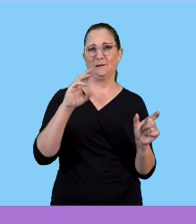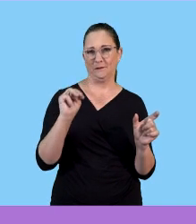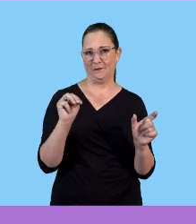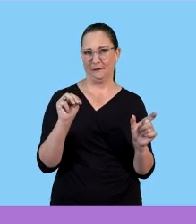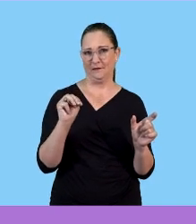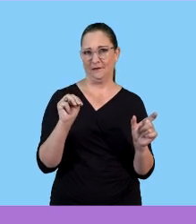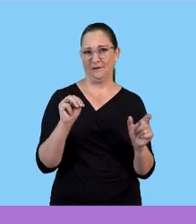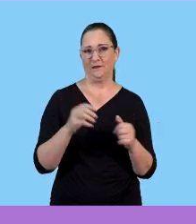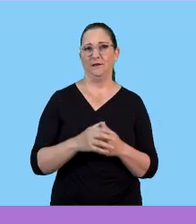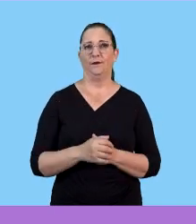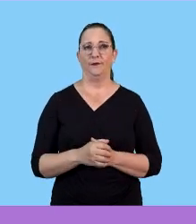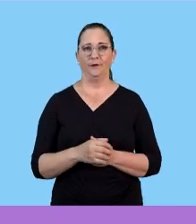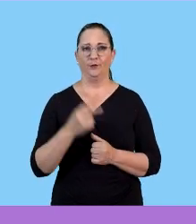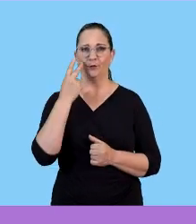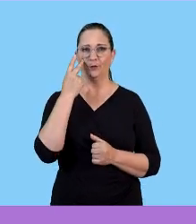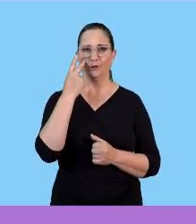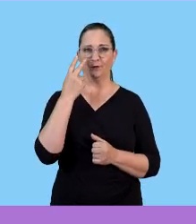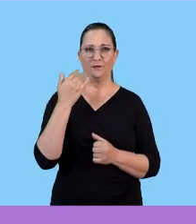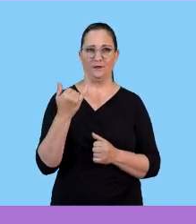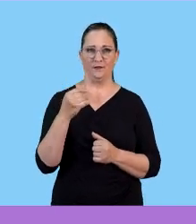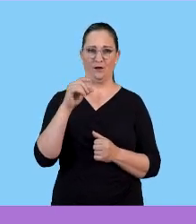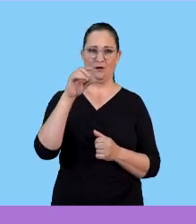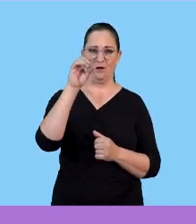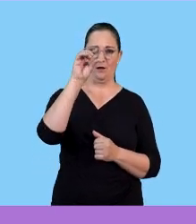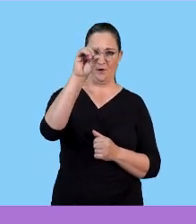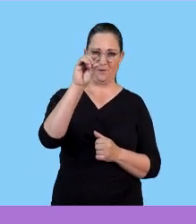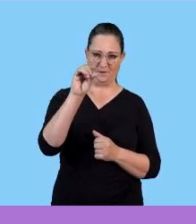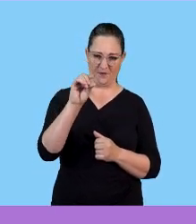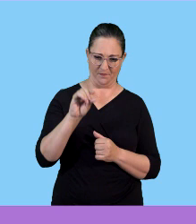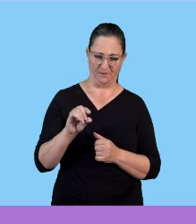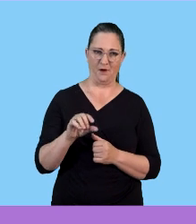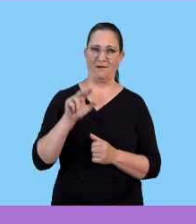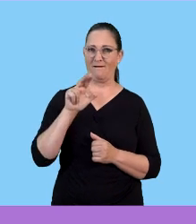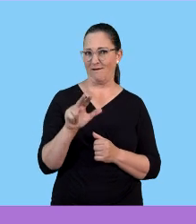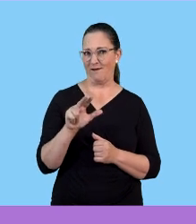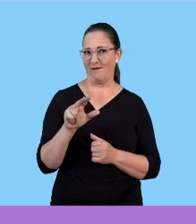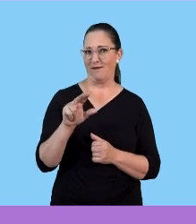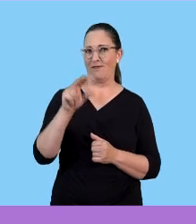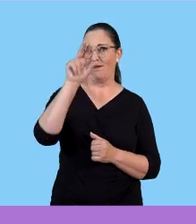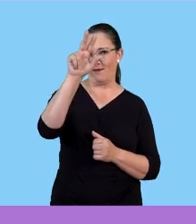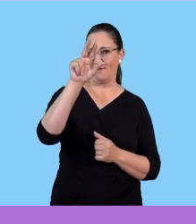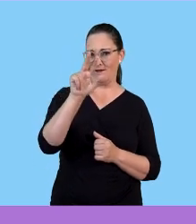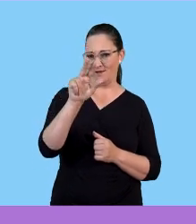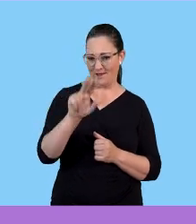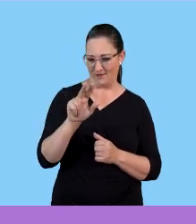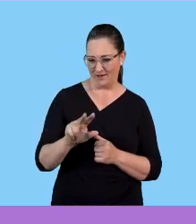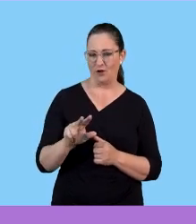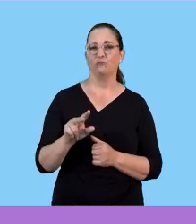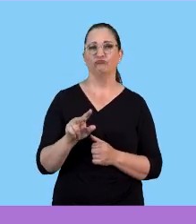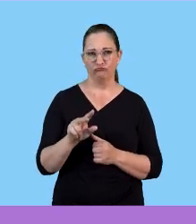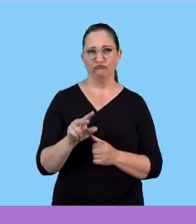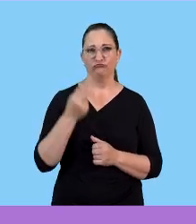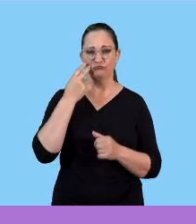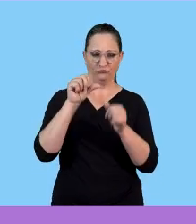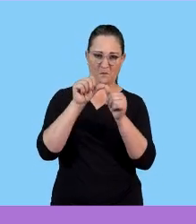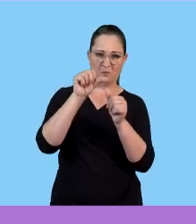8 centimeters. Where's that going to fit? Across its width, across this piece, so 8 there, and then maybe another 8 there,